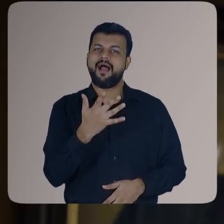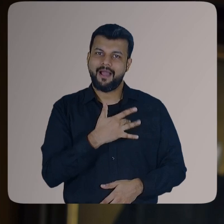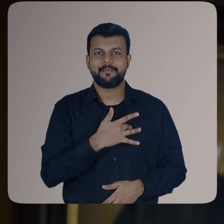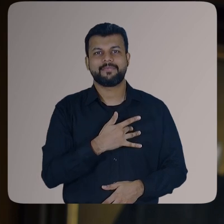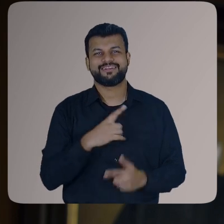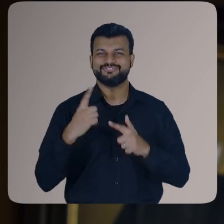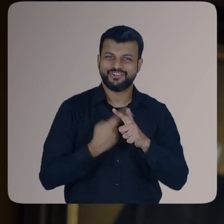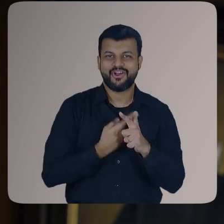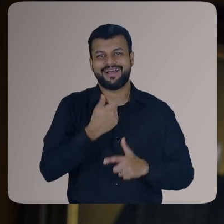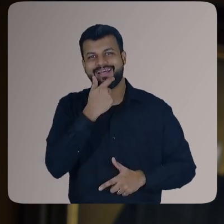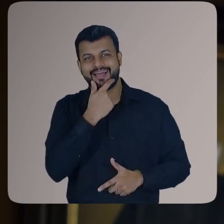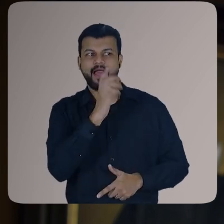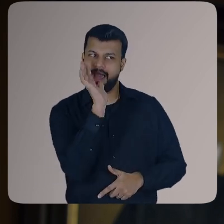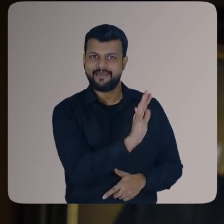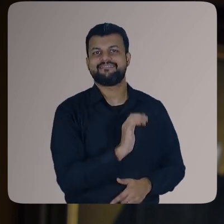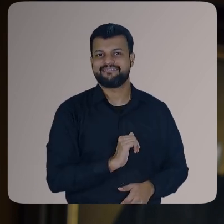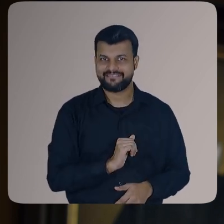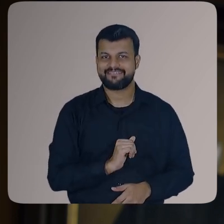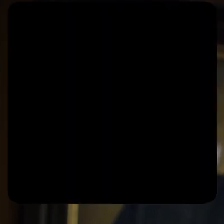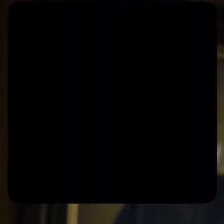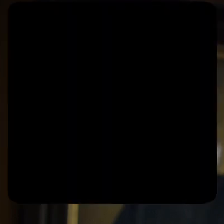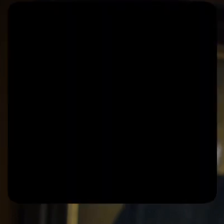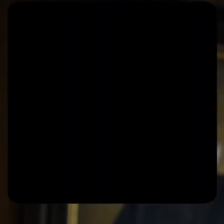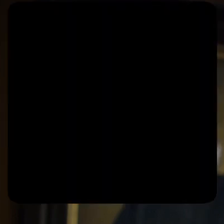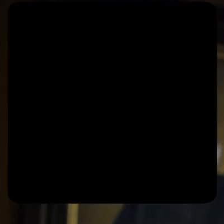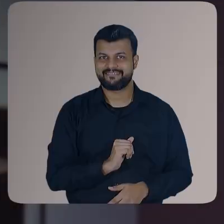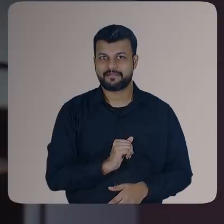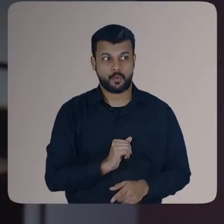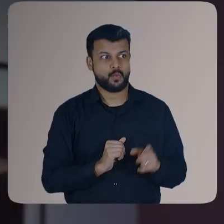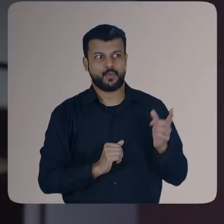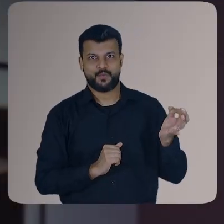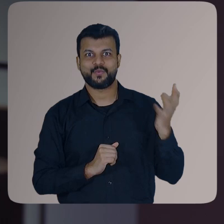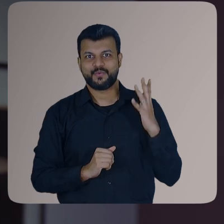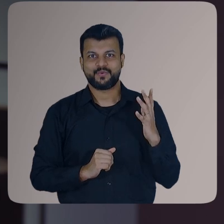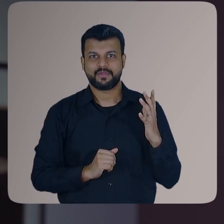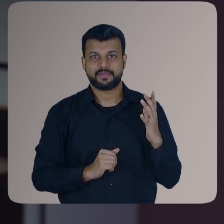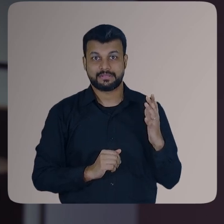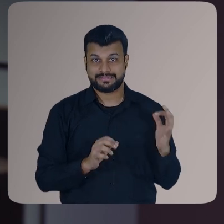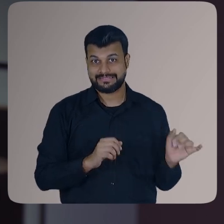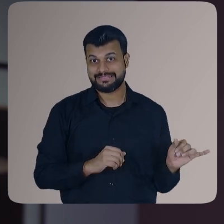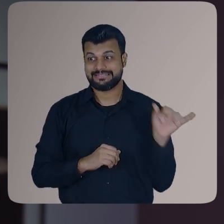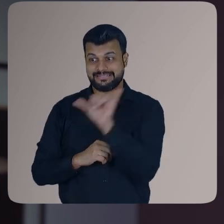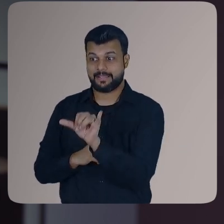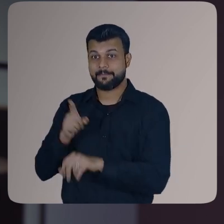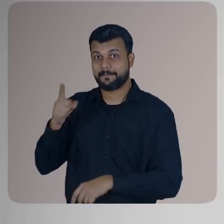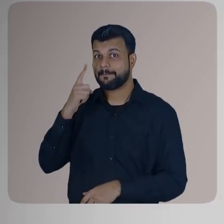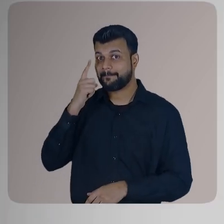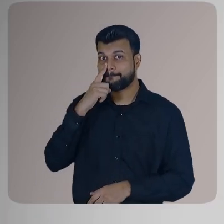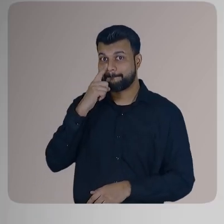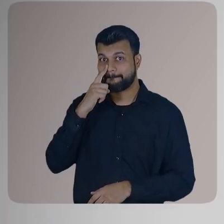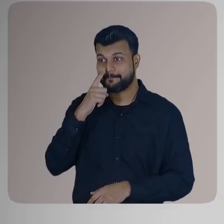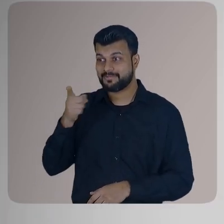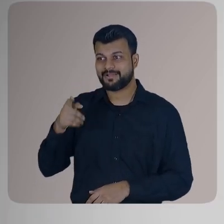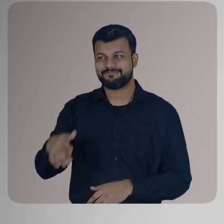I imagine this woman had quite a witty sense of humor. That is so remarkably fascinating, and